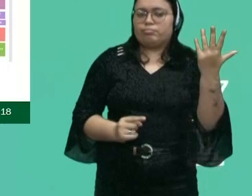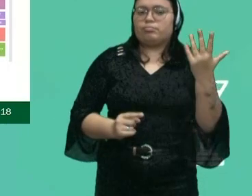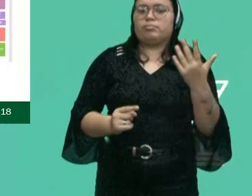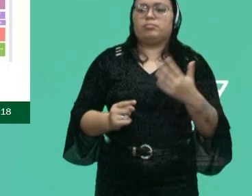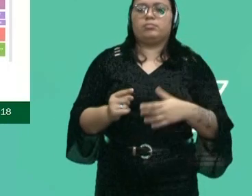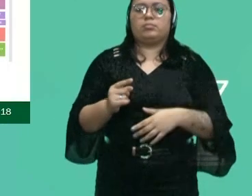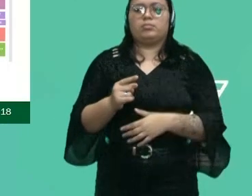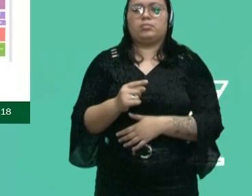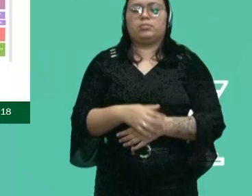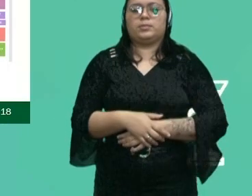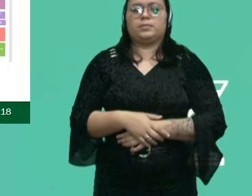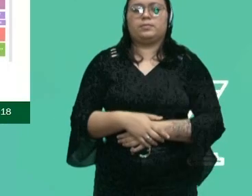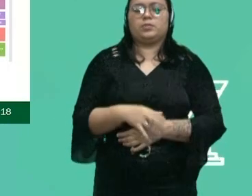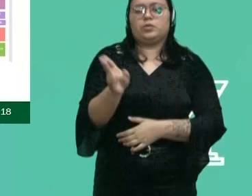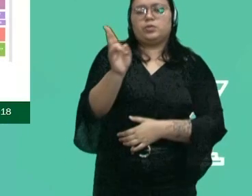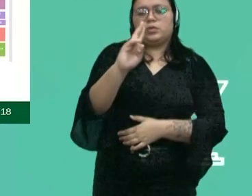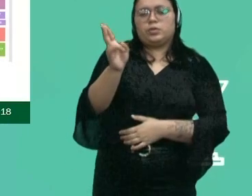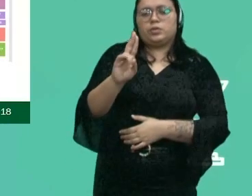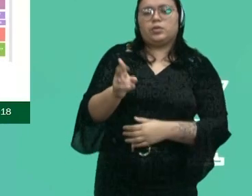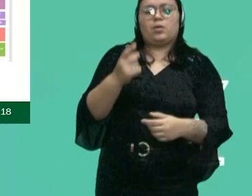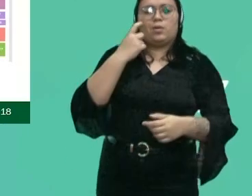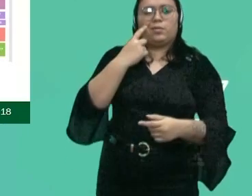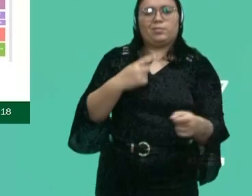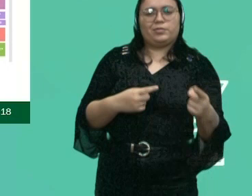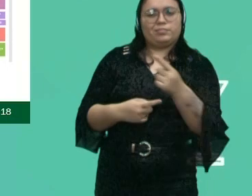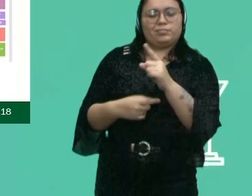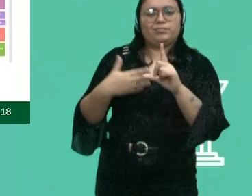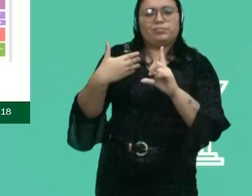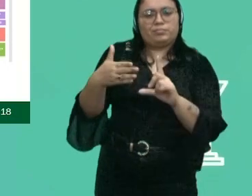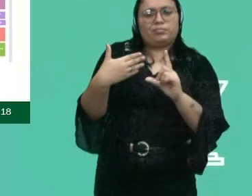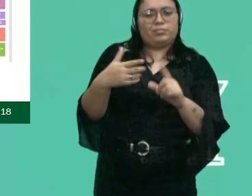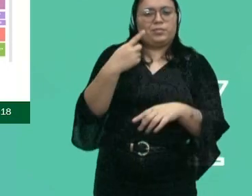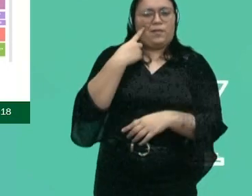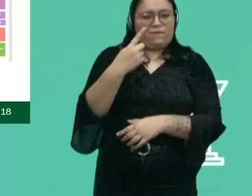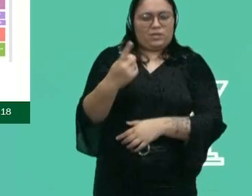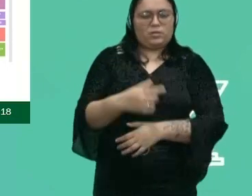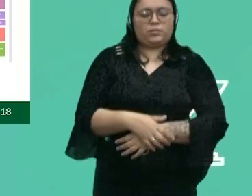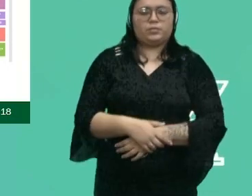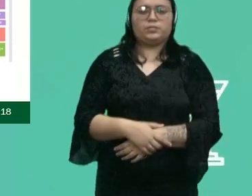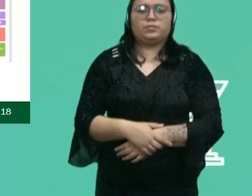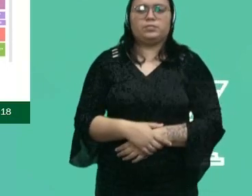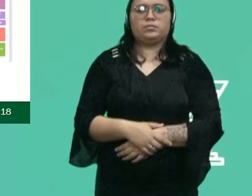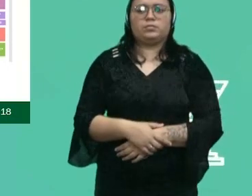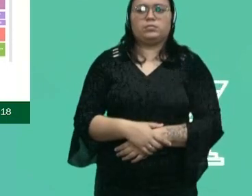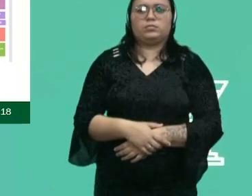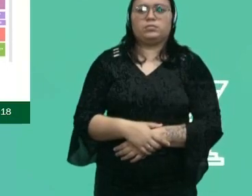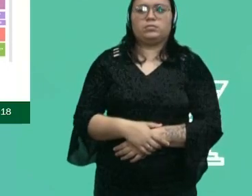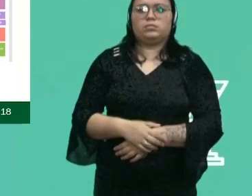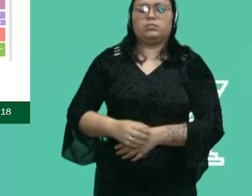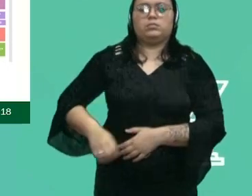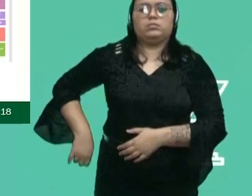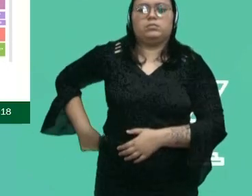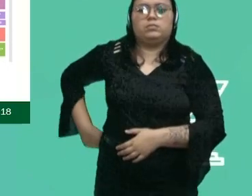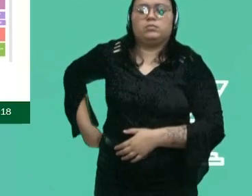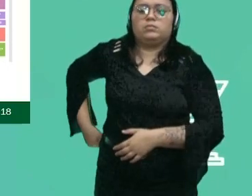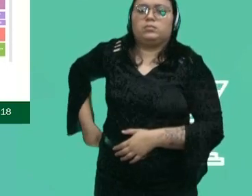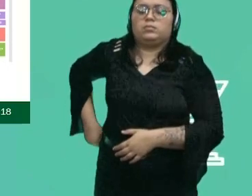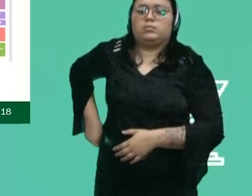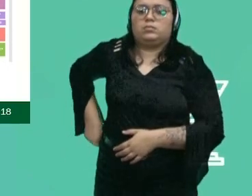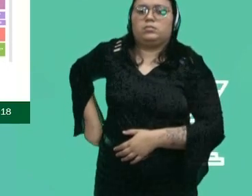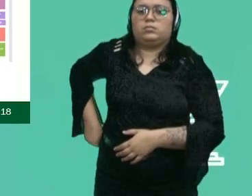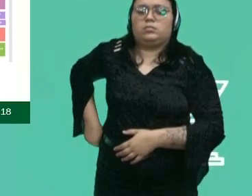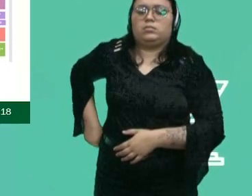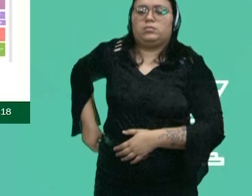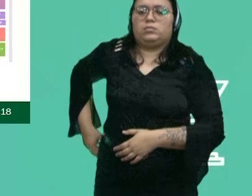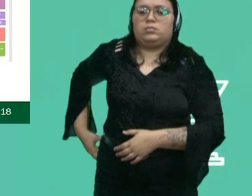Ministerial, Mission Innovation, and many others, bilaterals, and IPHE since 2003.